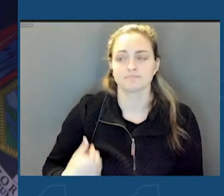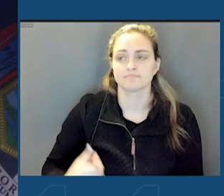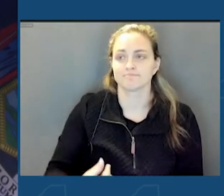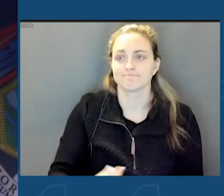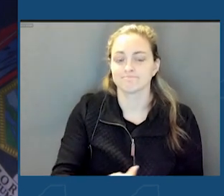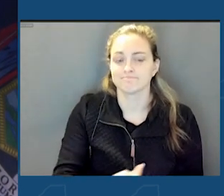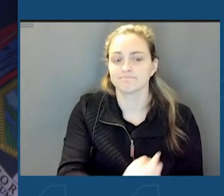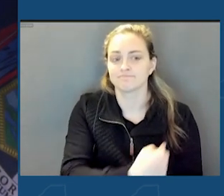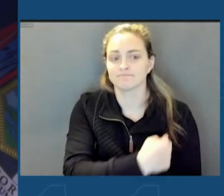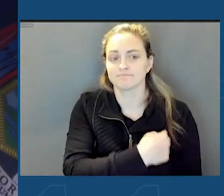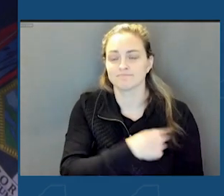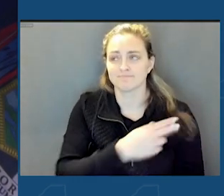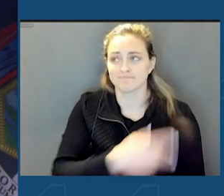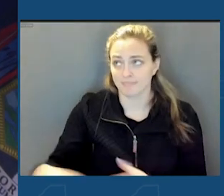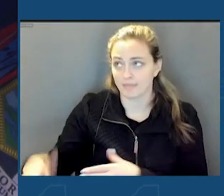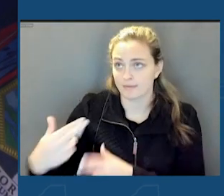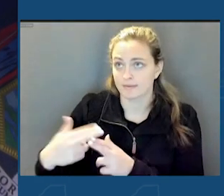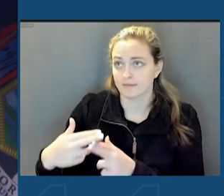art in